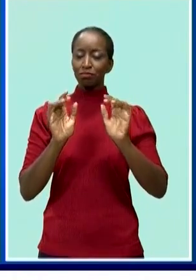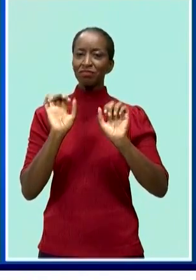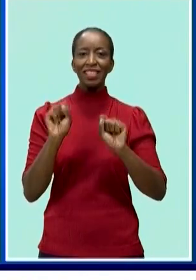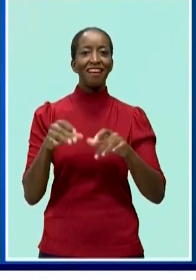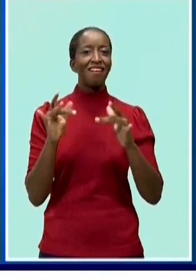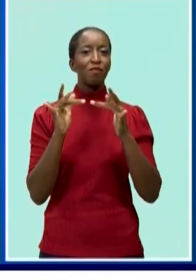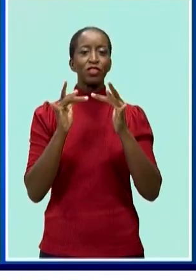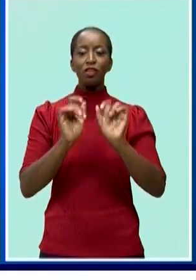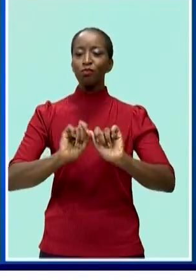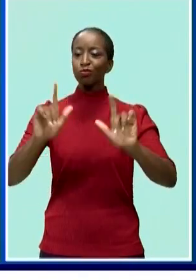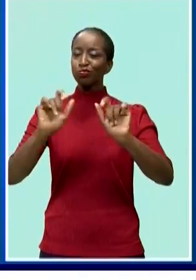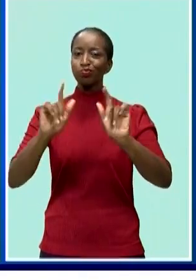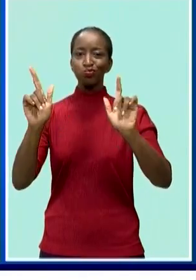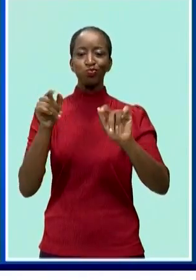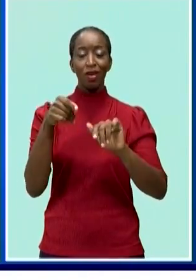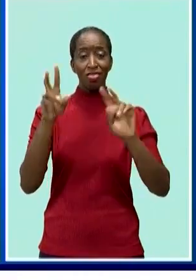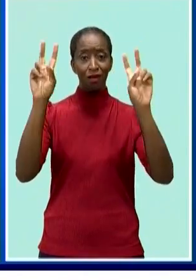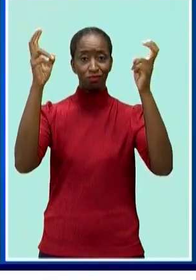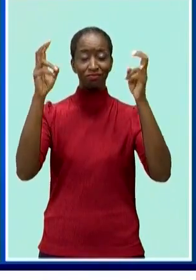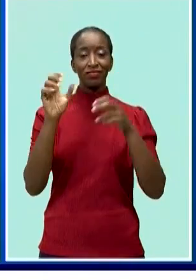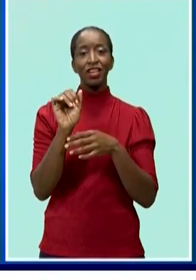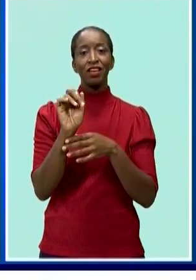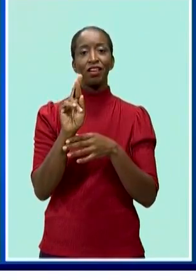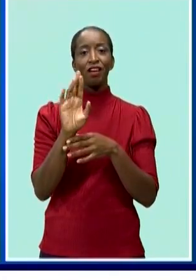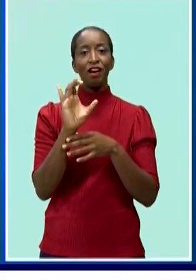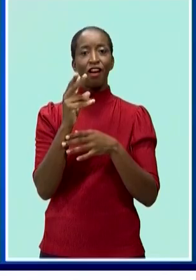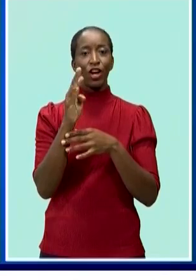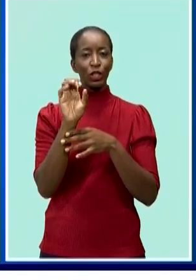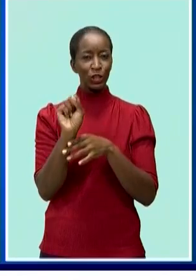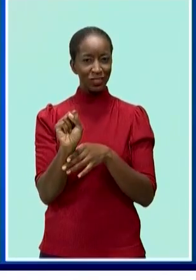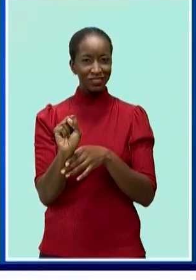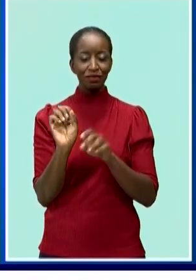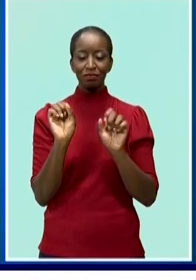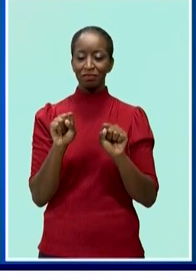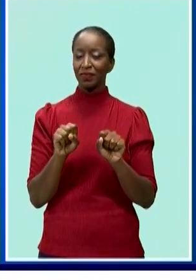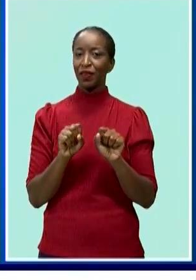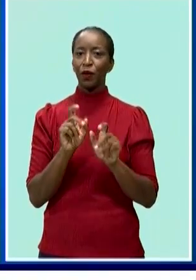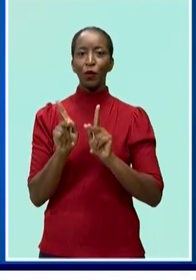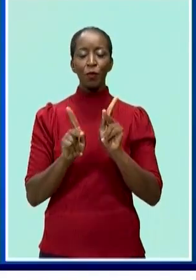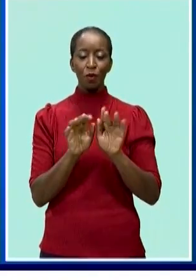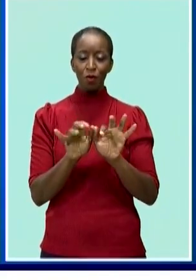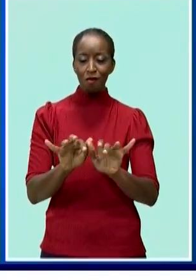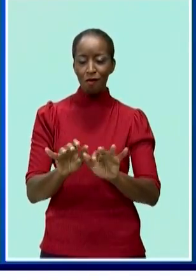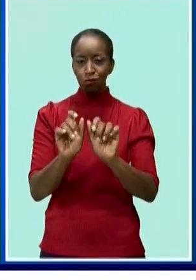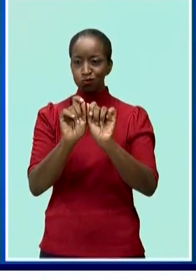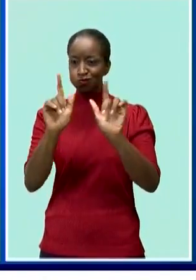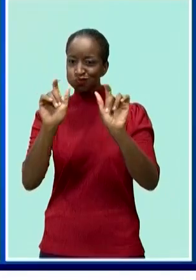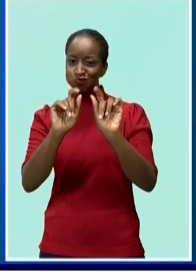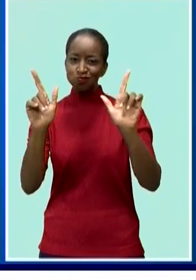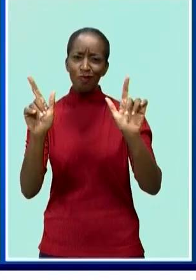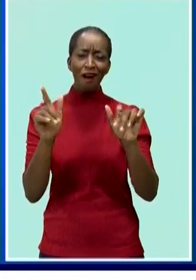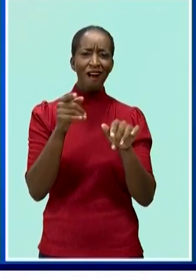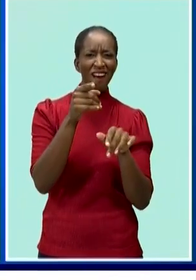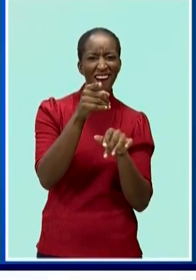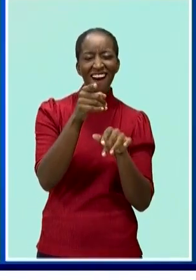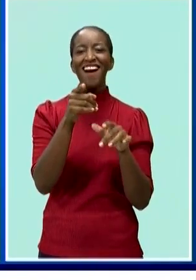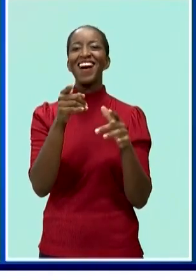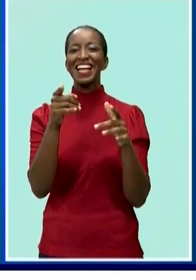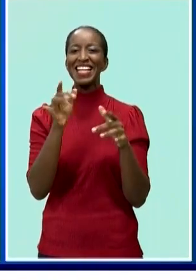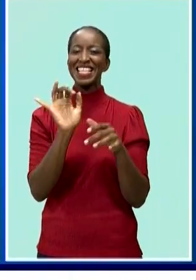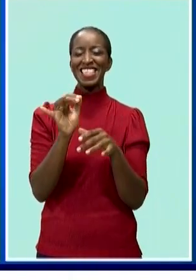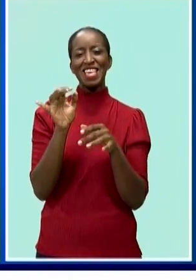allowing Barbadians yet another avenue to connect with the images and the places of importance to us, hopefully